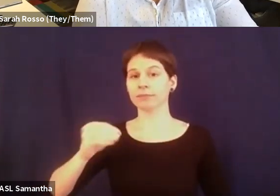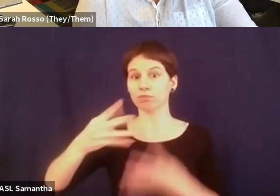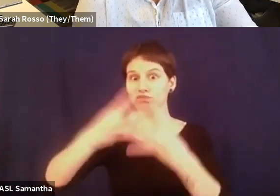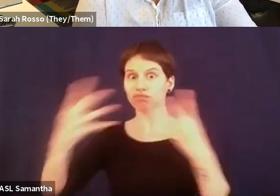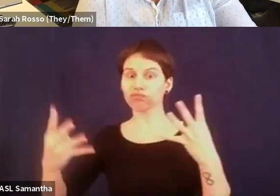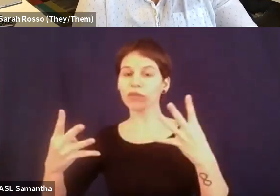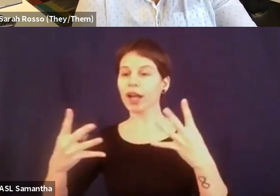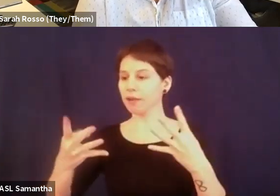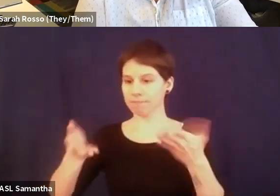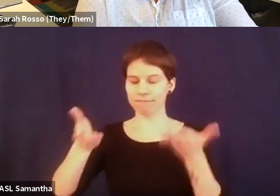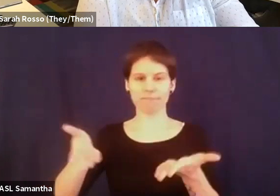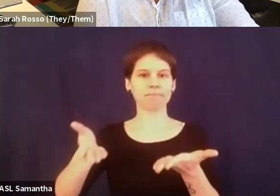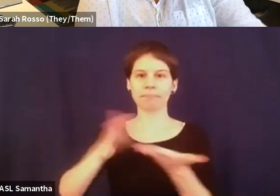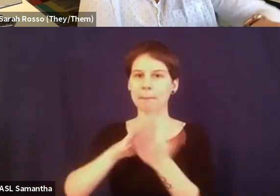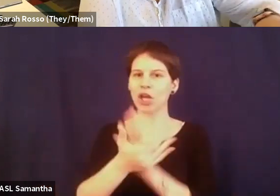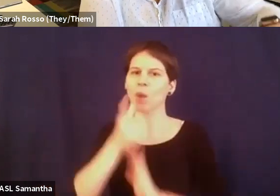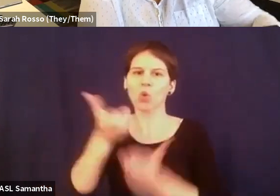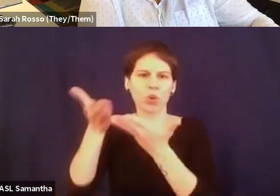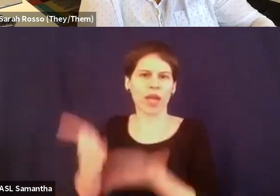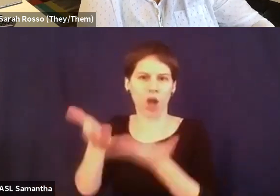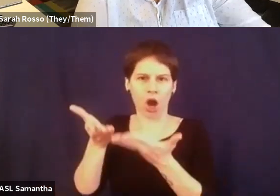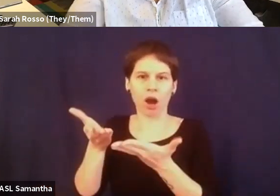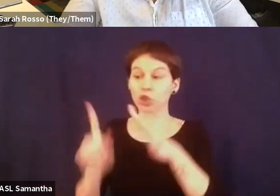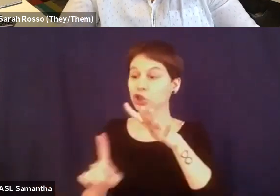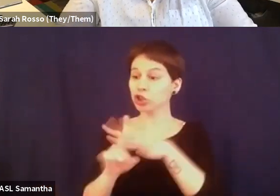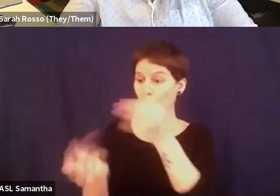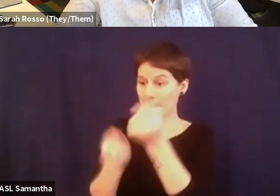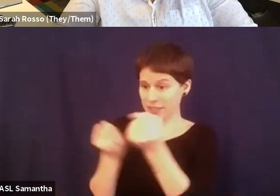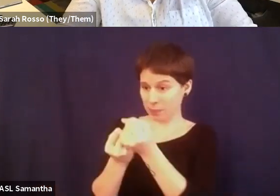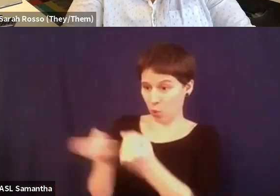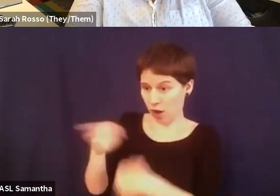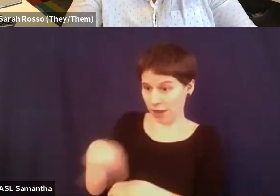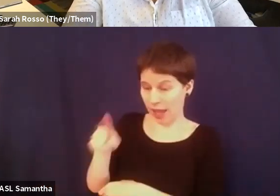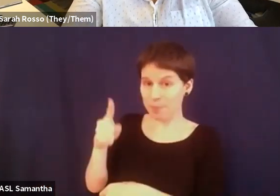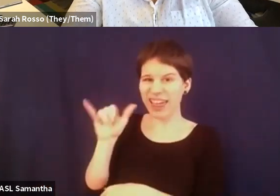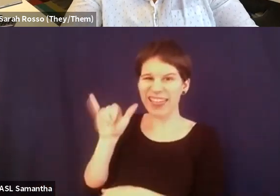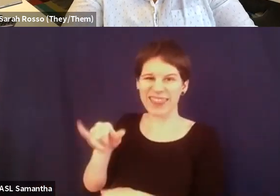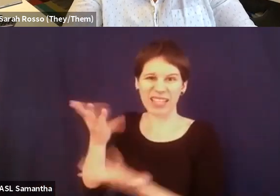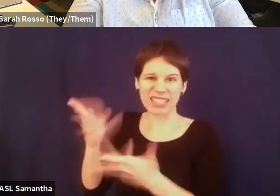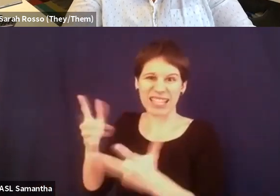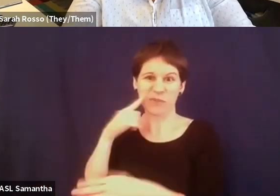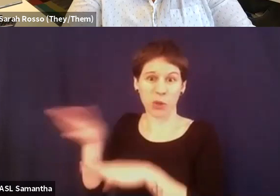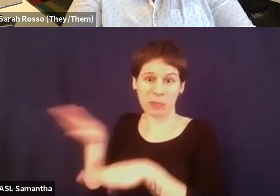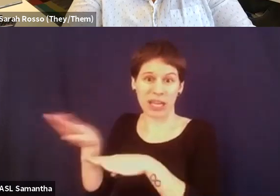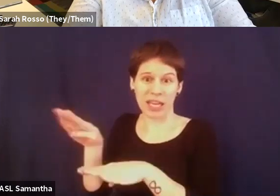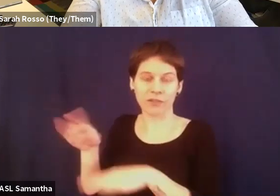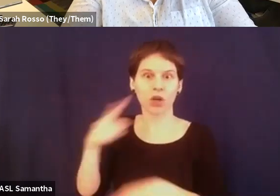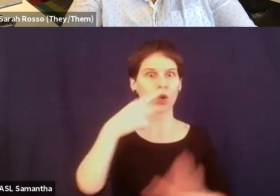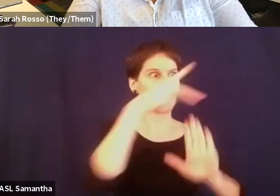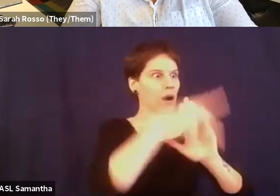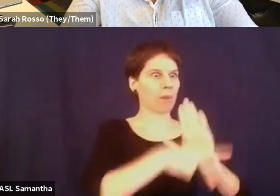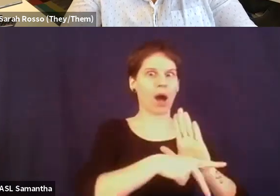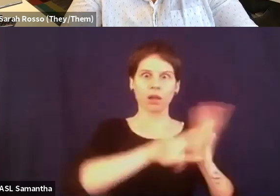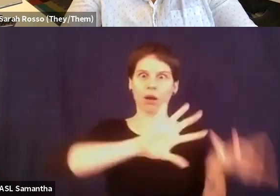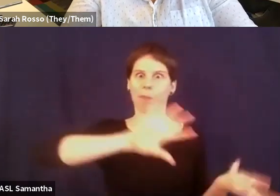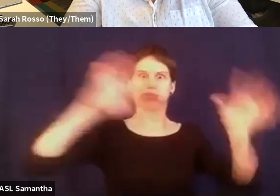them and love them exactly who they are, right? Yeah. And so that's all the behavioral stuff we can do. When it comes to policies, it starts to spiral a little bit out of control because